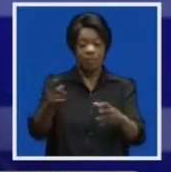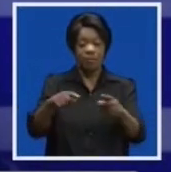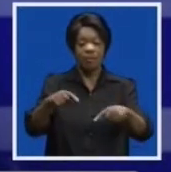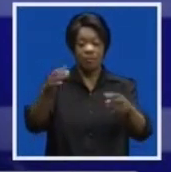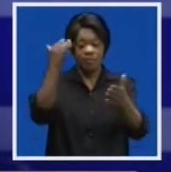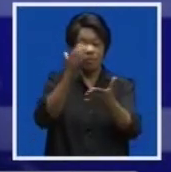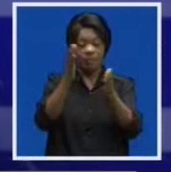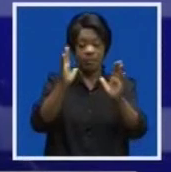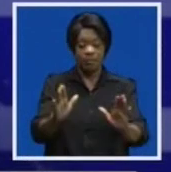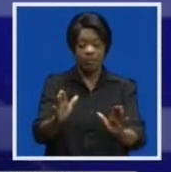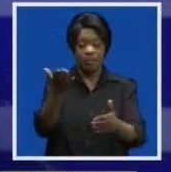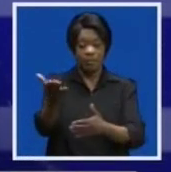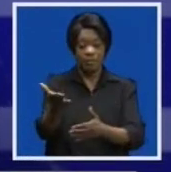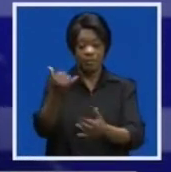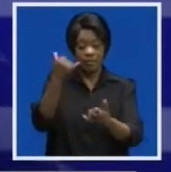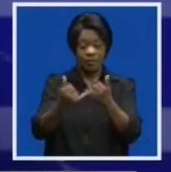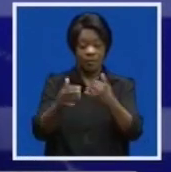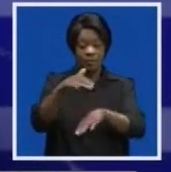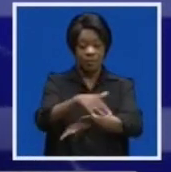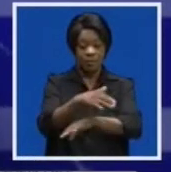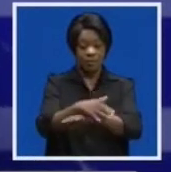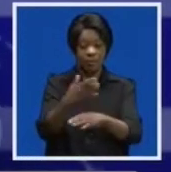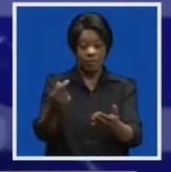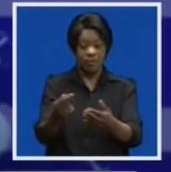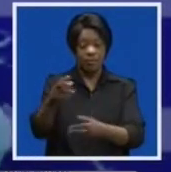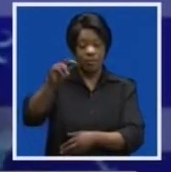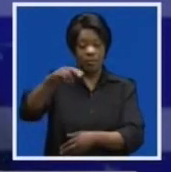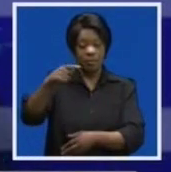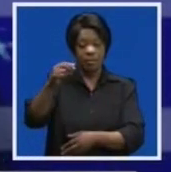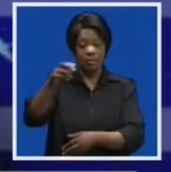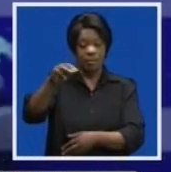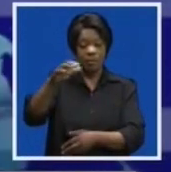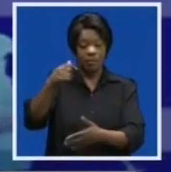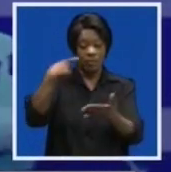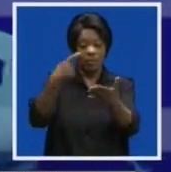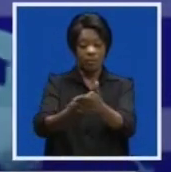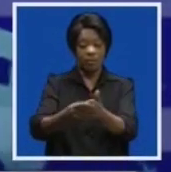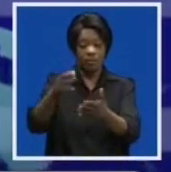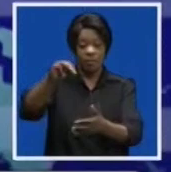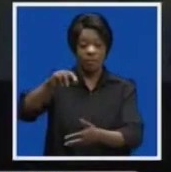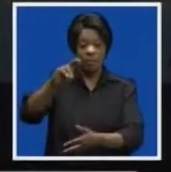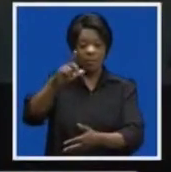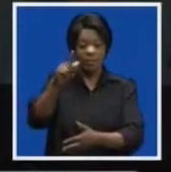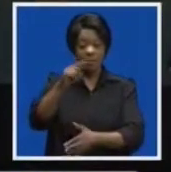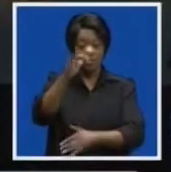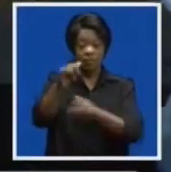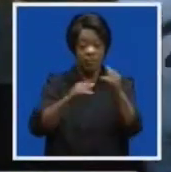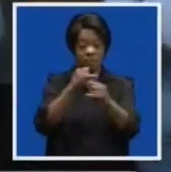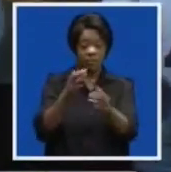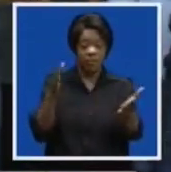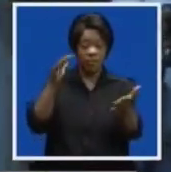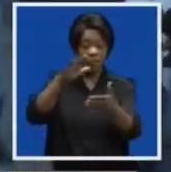international artists. He said this last evening when he graced the Ngoma Awards at Mulungushi International Conference Center